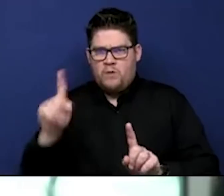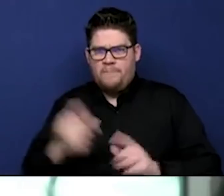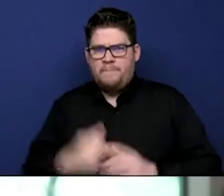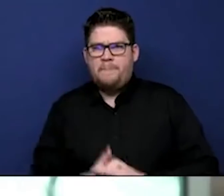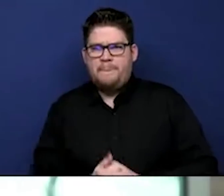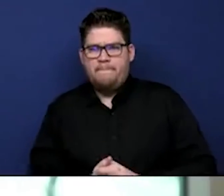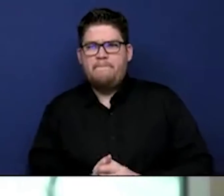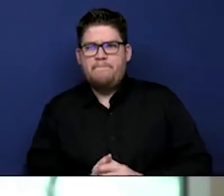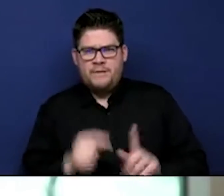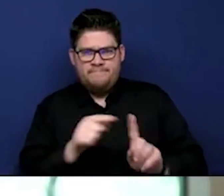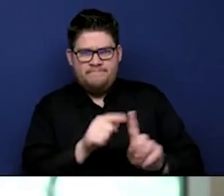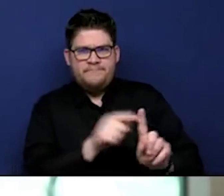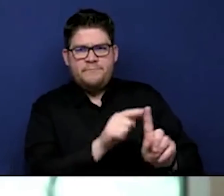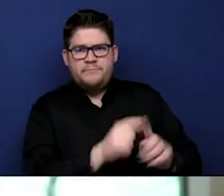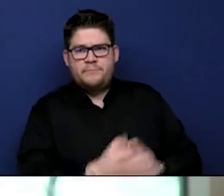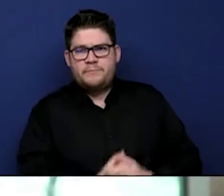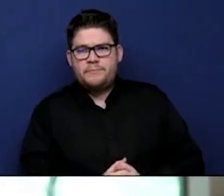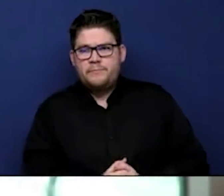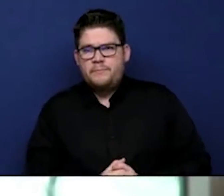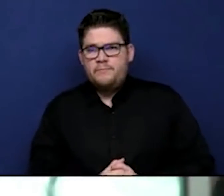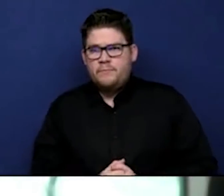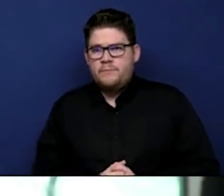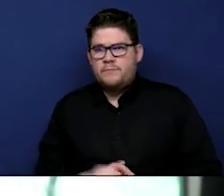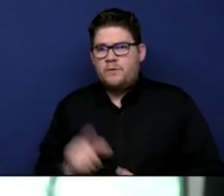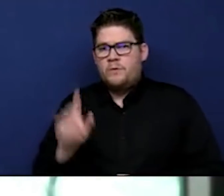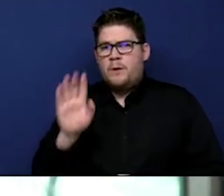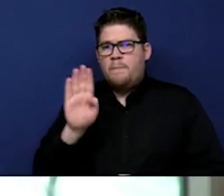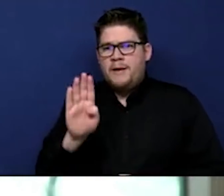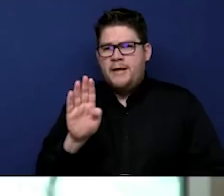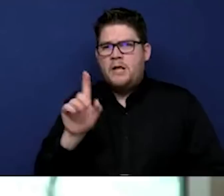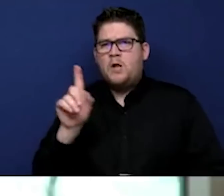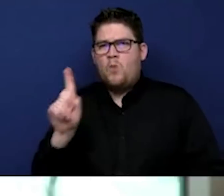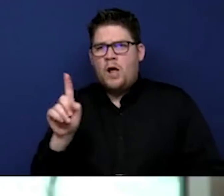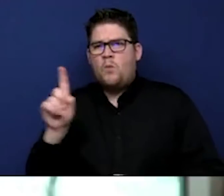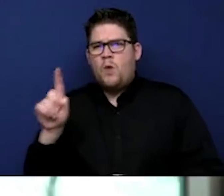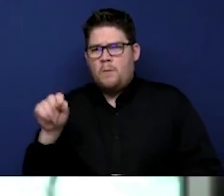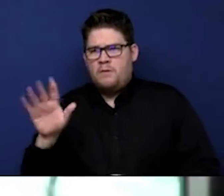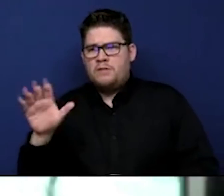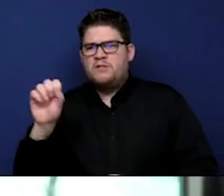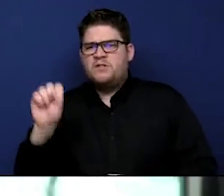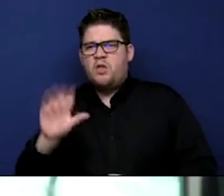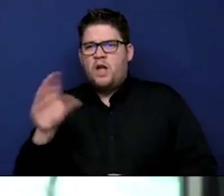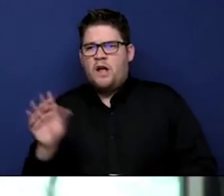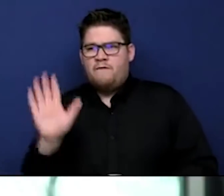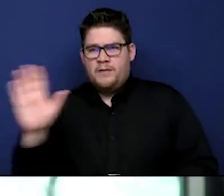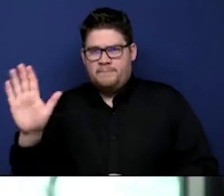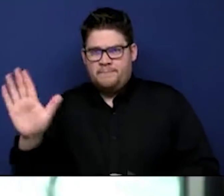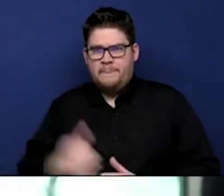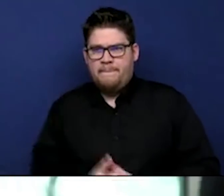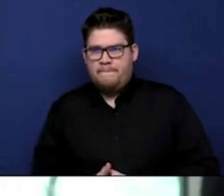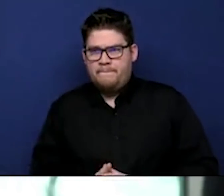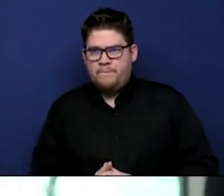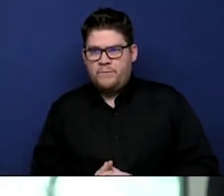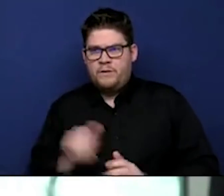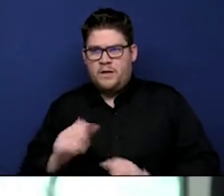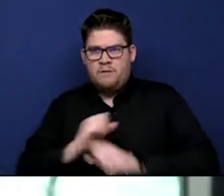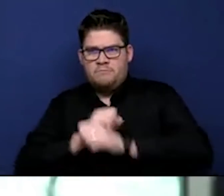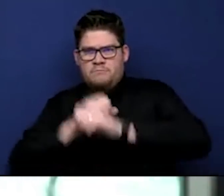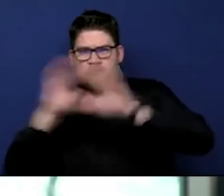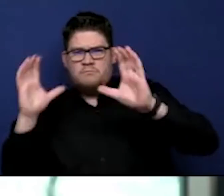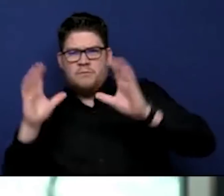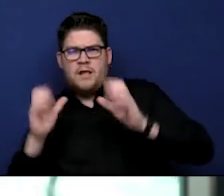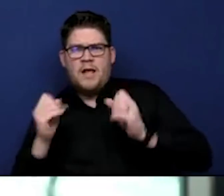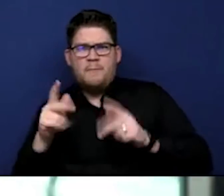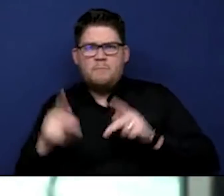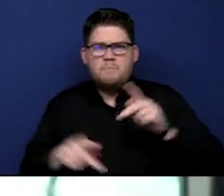the B1351, which is the South African variant. So that gives you a sense of the proportion of people that we know have these